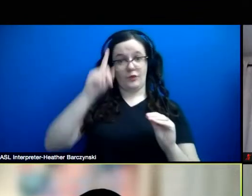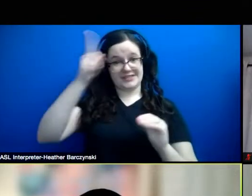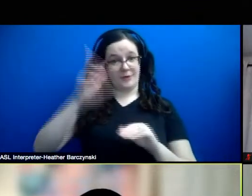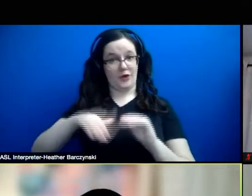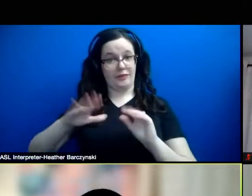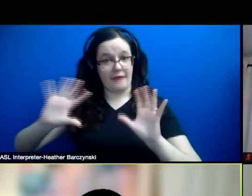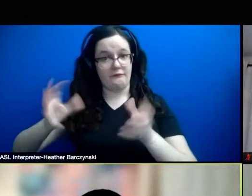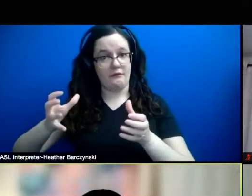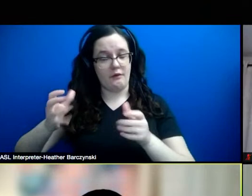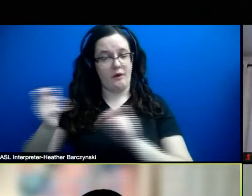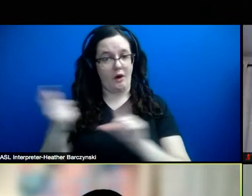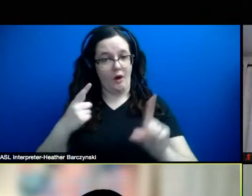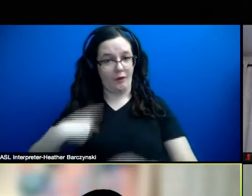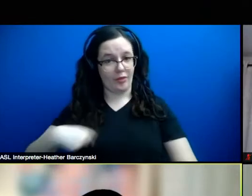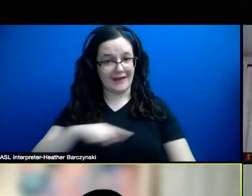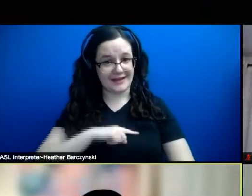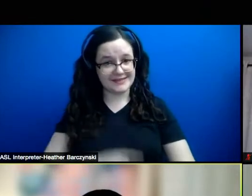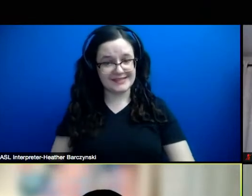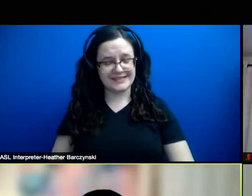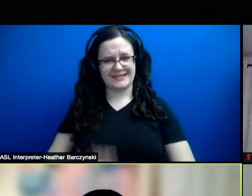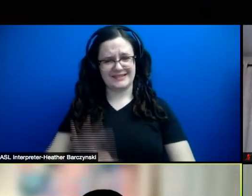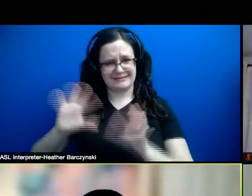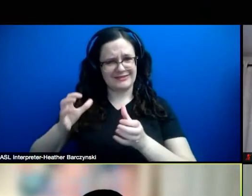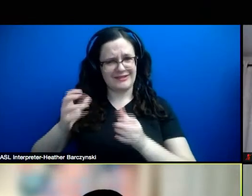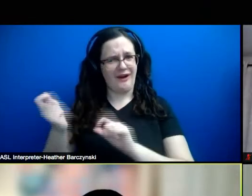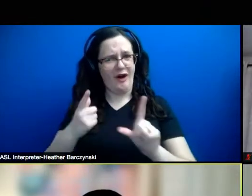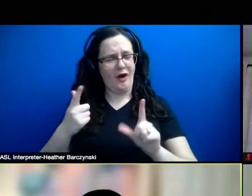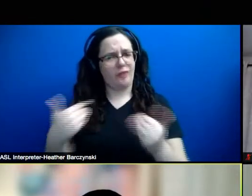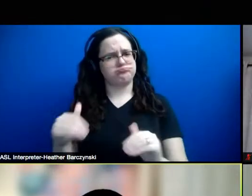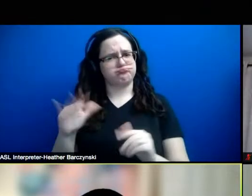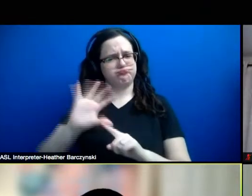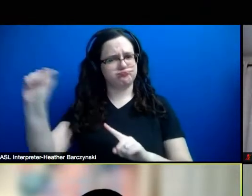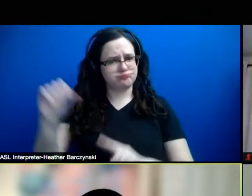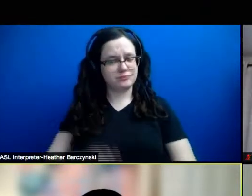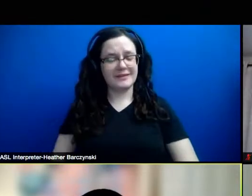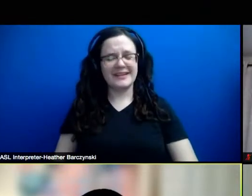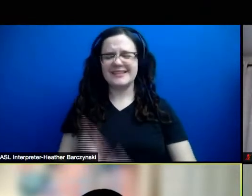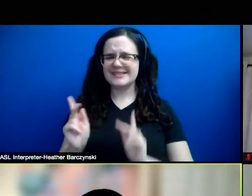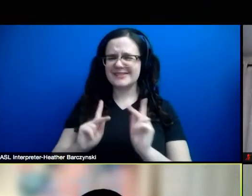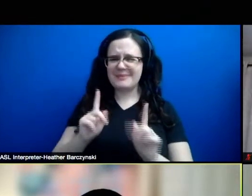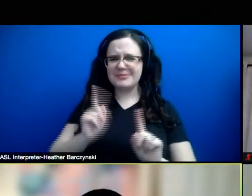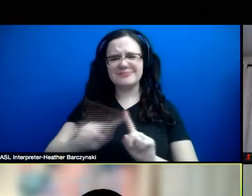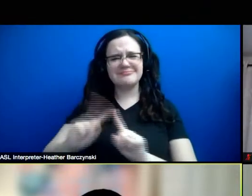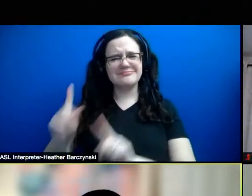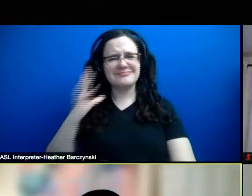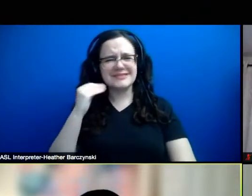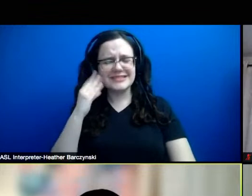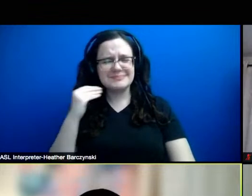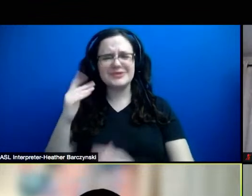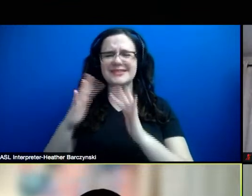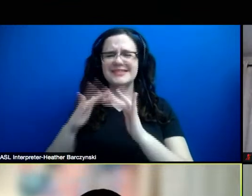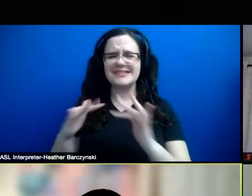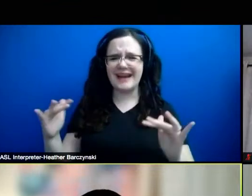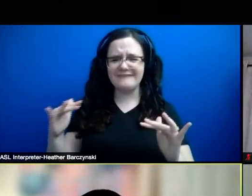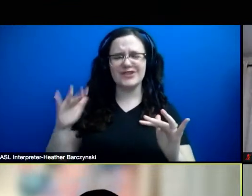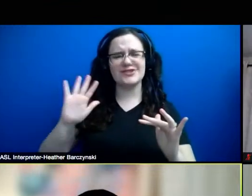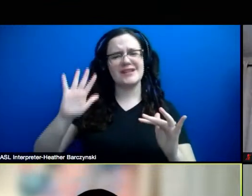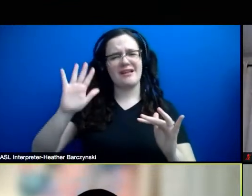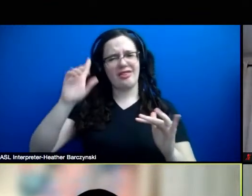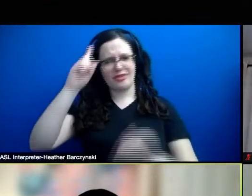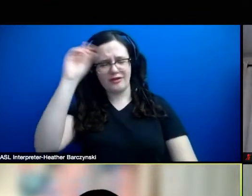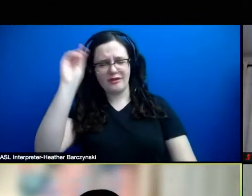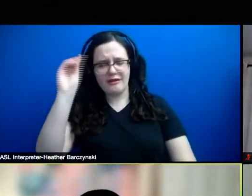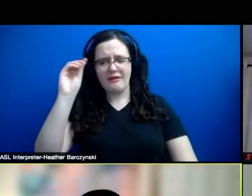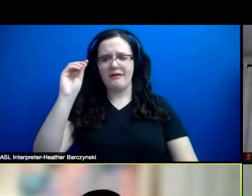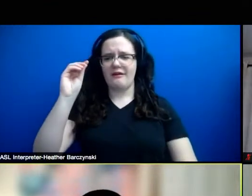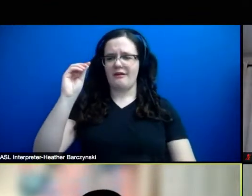more they engage the diverse points of view and experiences of people who live in their community, the better skilled they'll